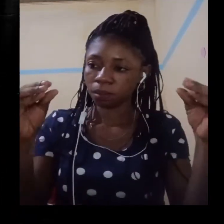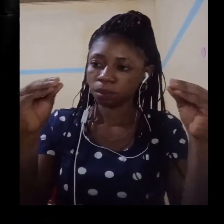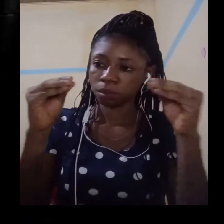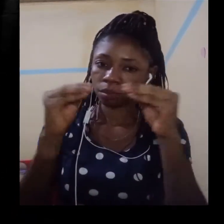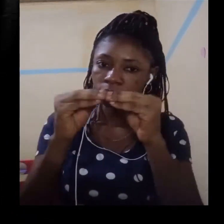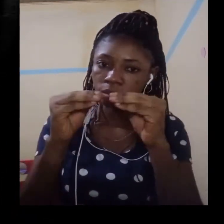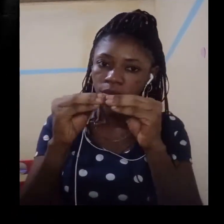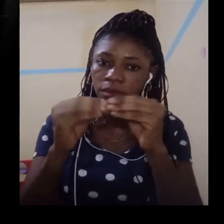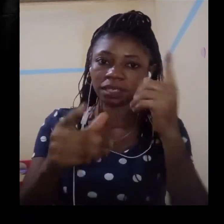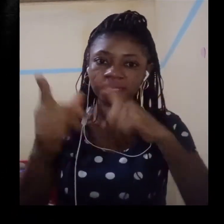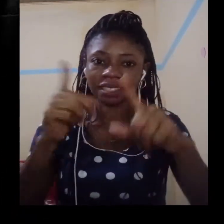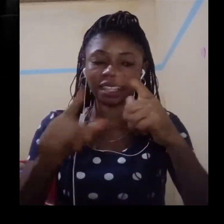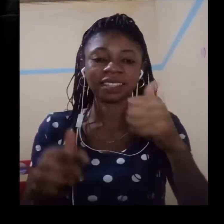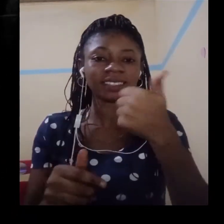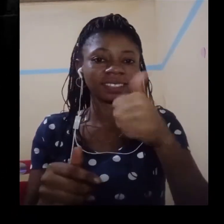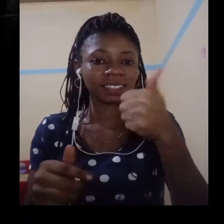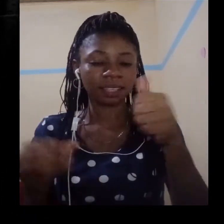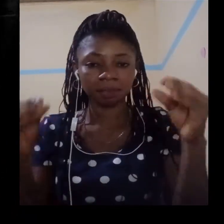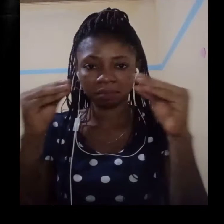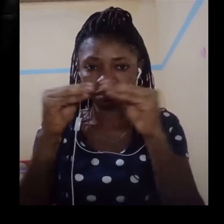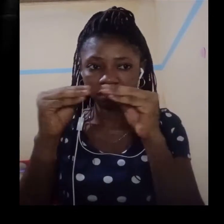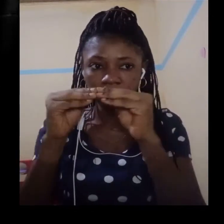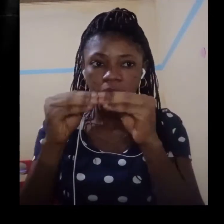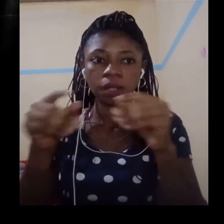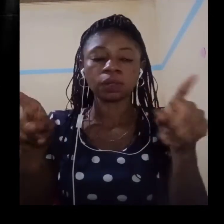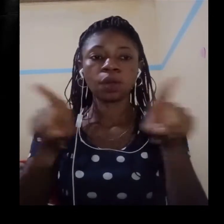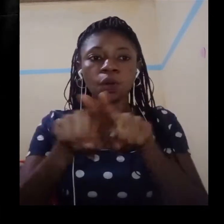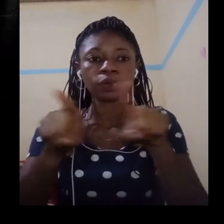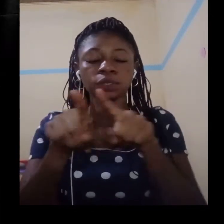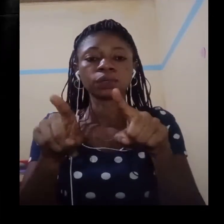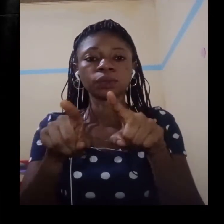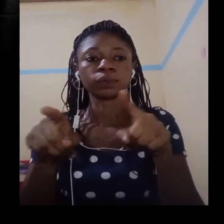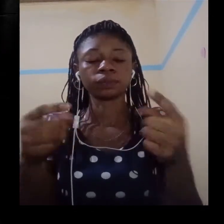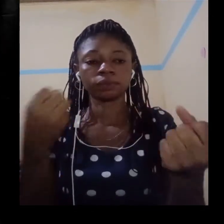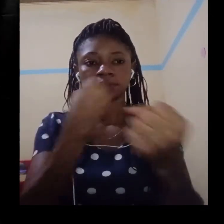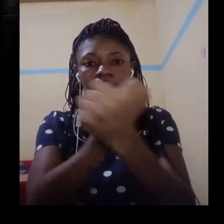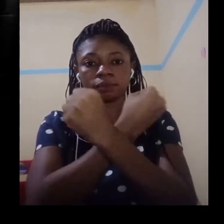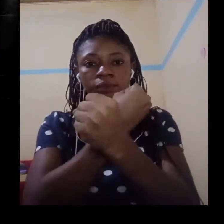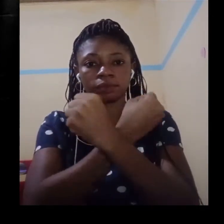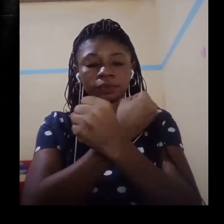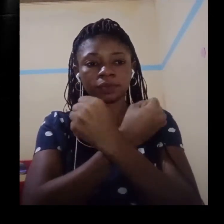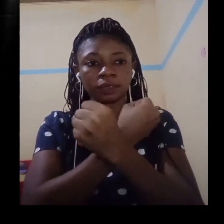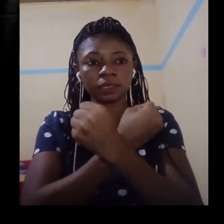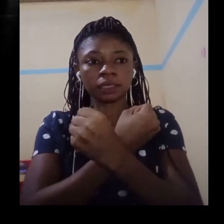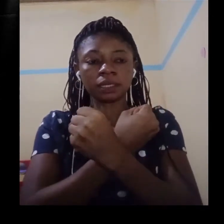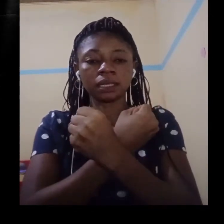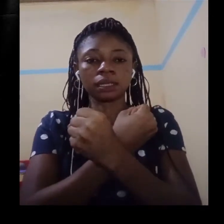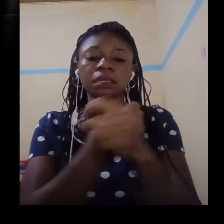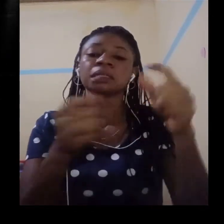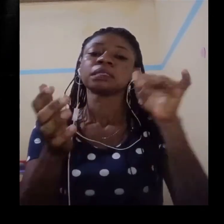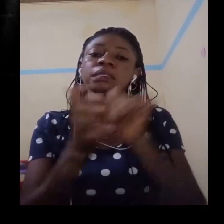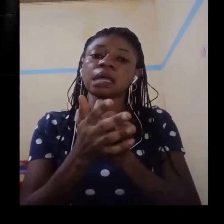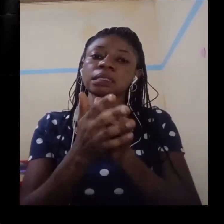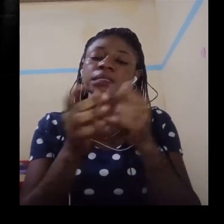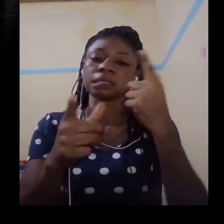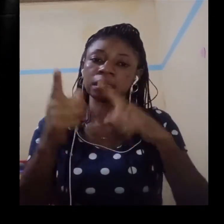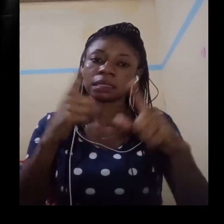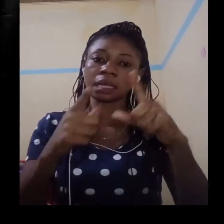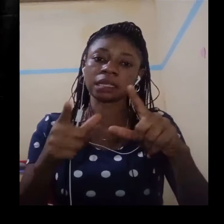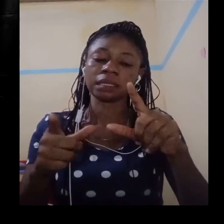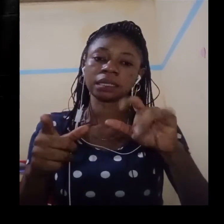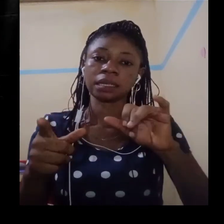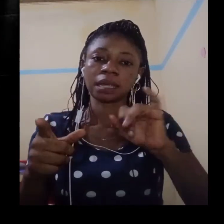yet to figure out what it means. These are two instances that we saw Aisha sign with a